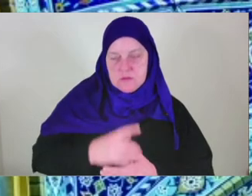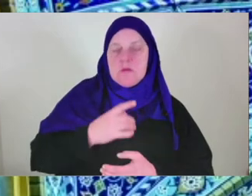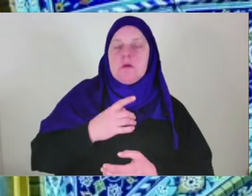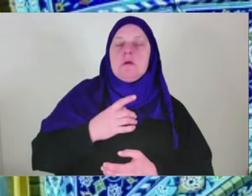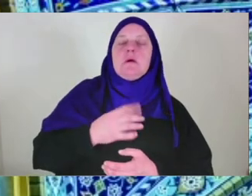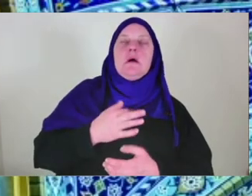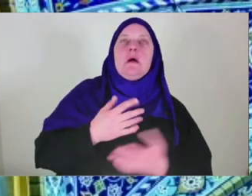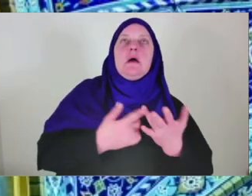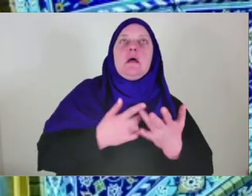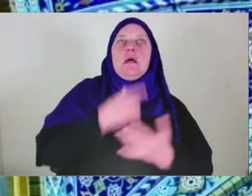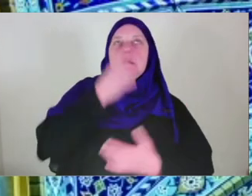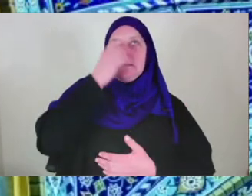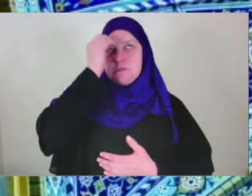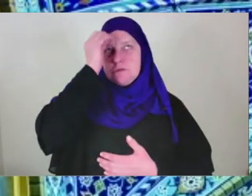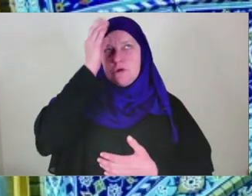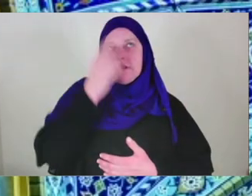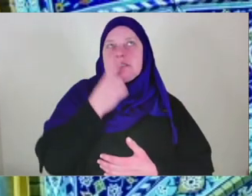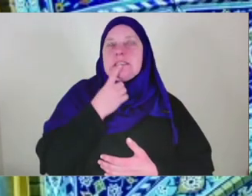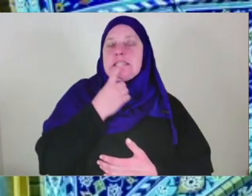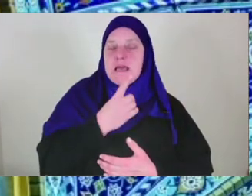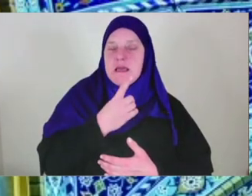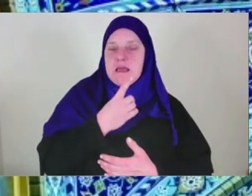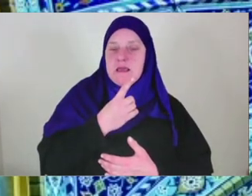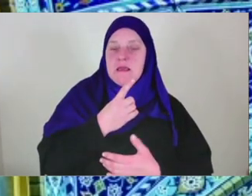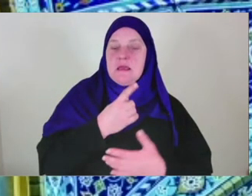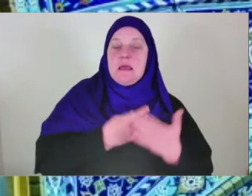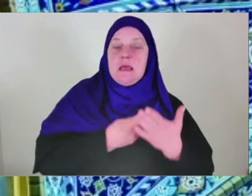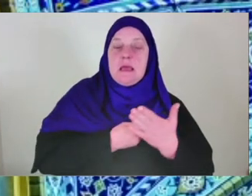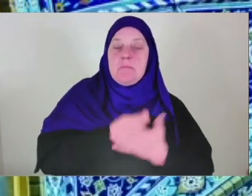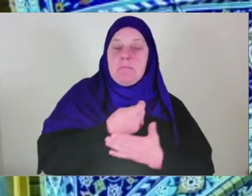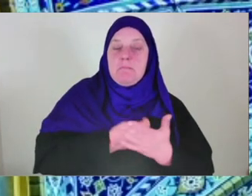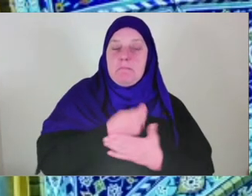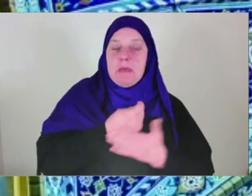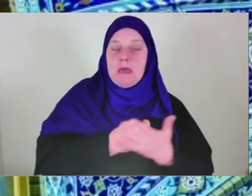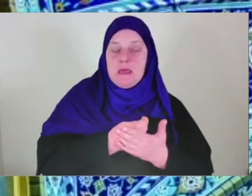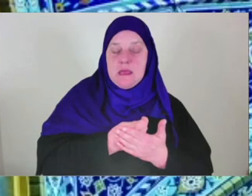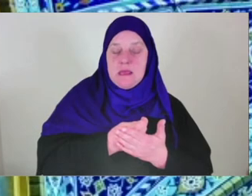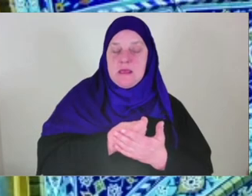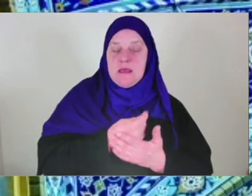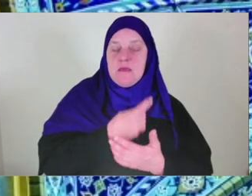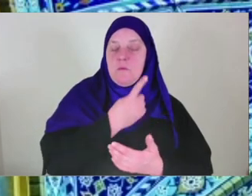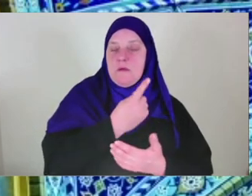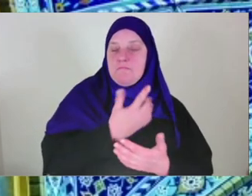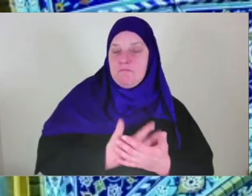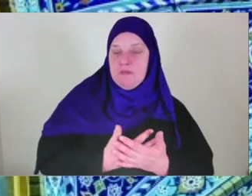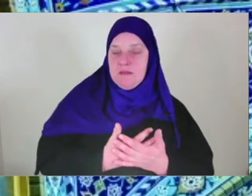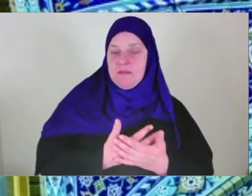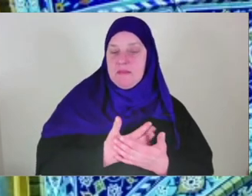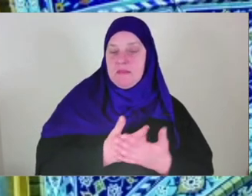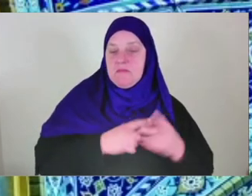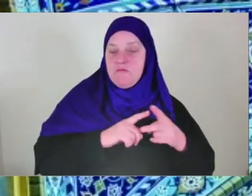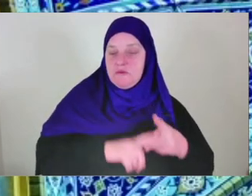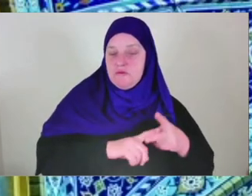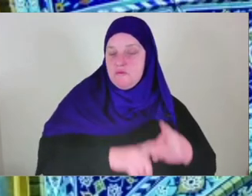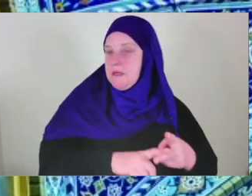year is just in case of any emergency situation comes up. Otherwise, it is recommended to pay your Khums at the